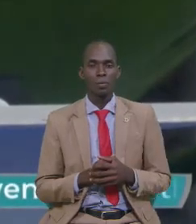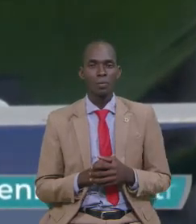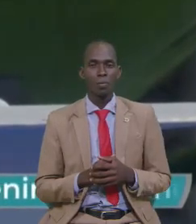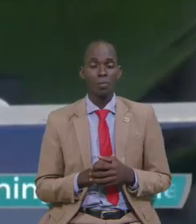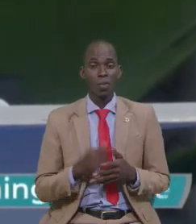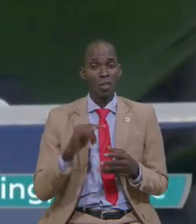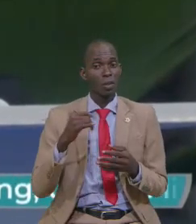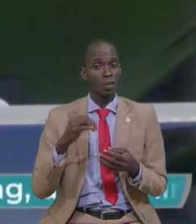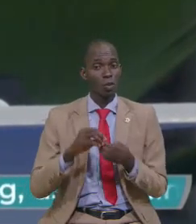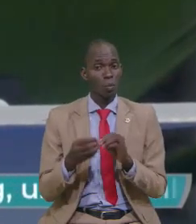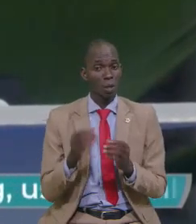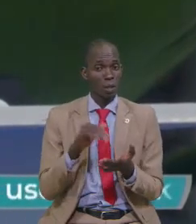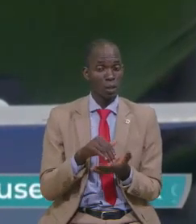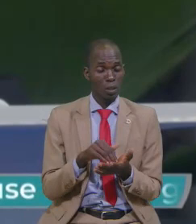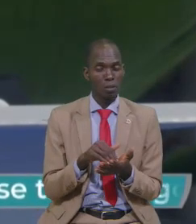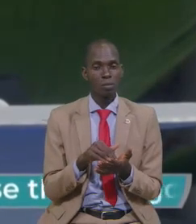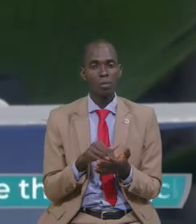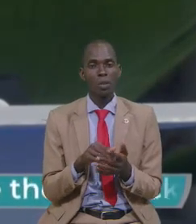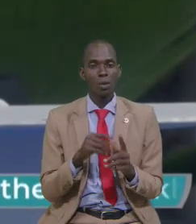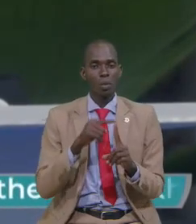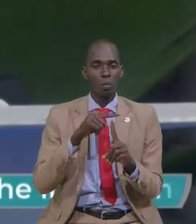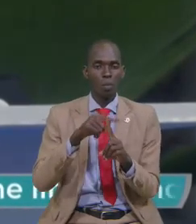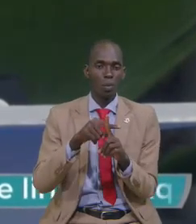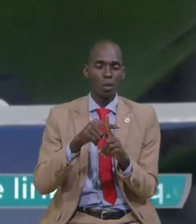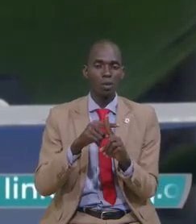Again, I'll call it out,